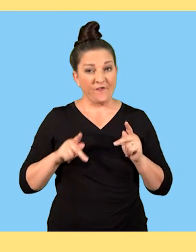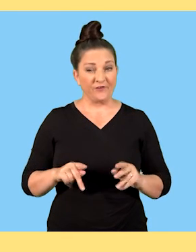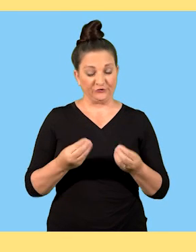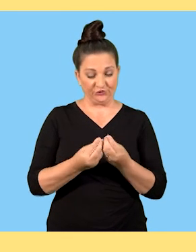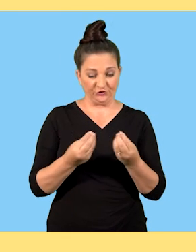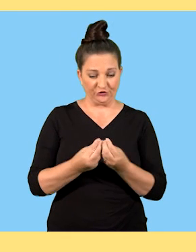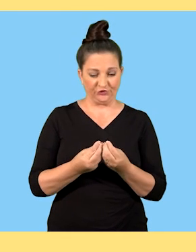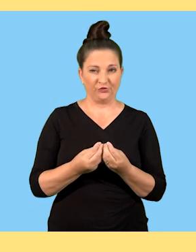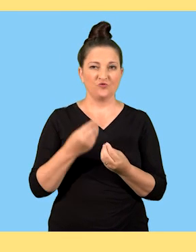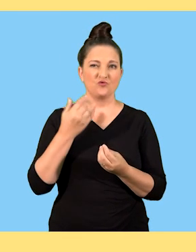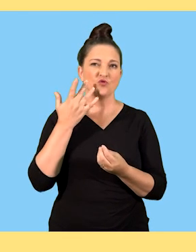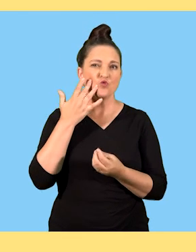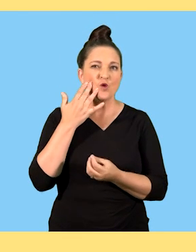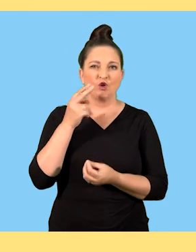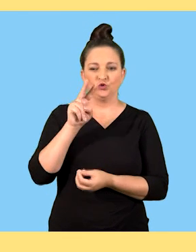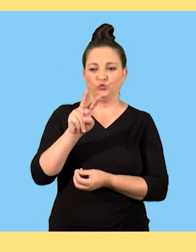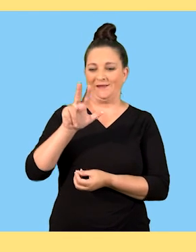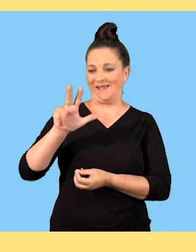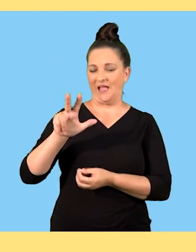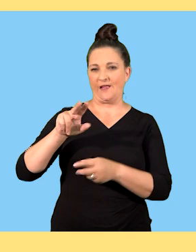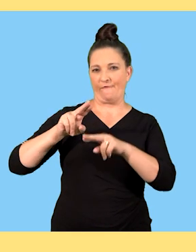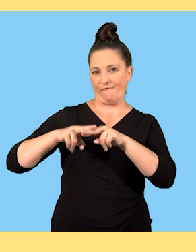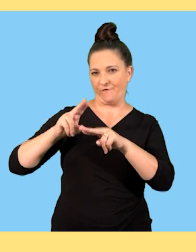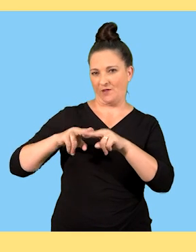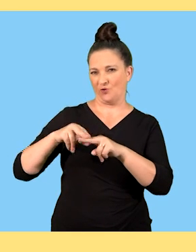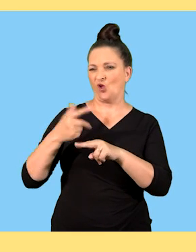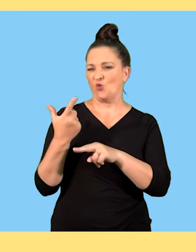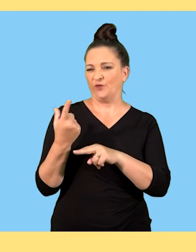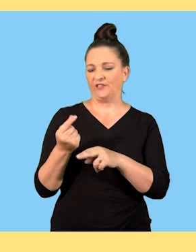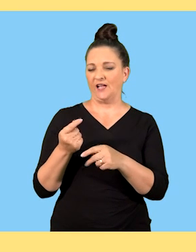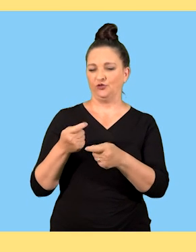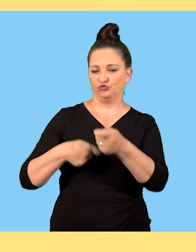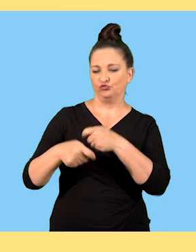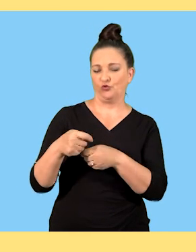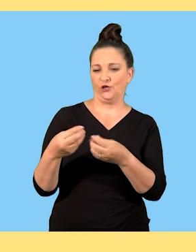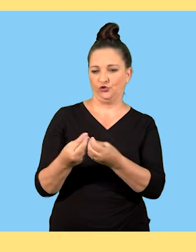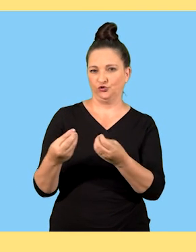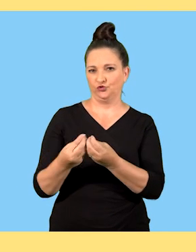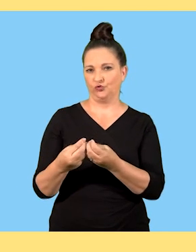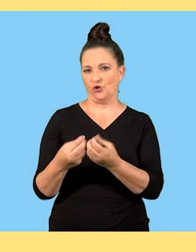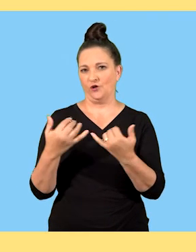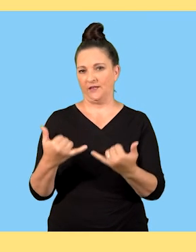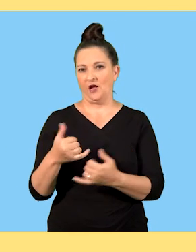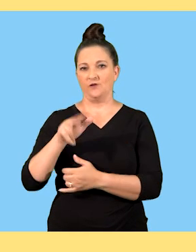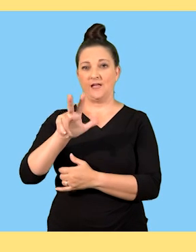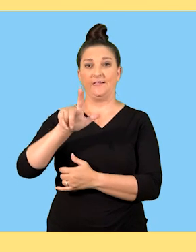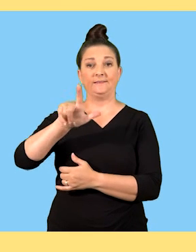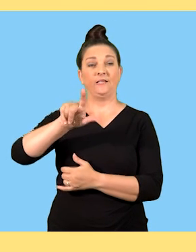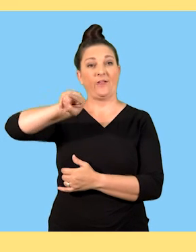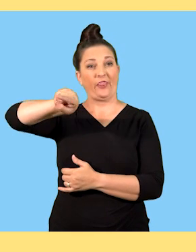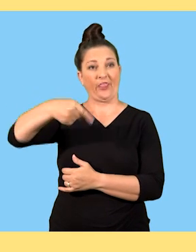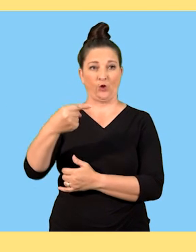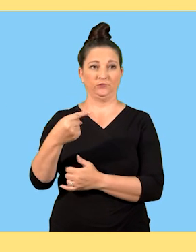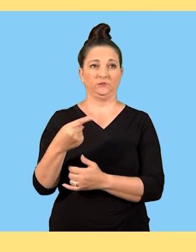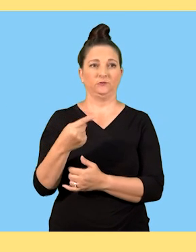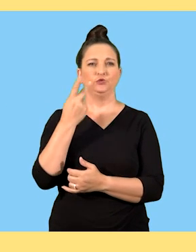on 28 February showed the following on hand. Trading stock 87,000. So we have trading stock of